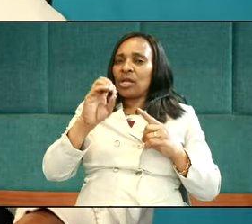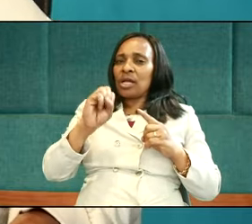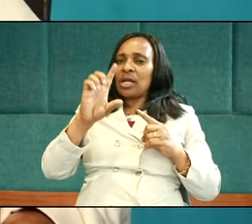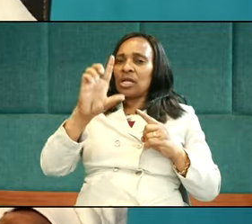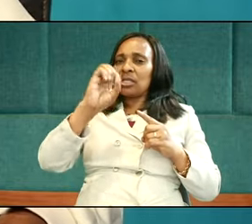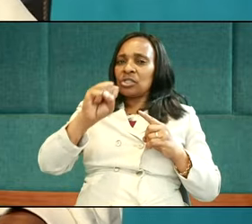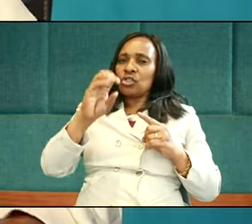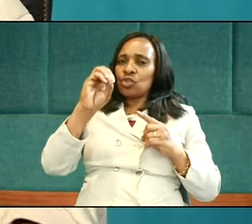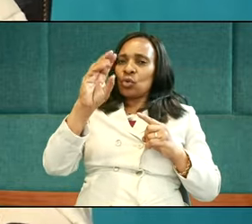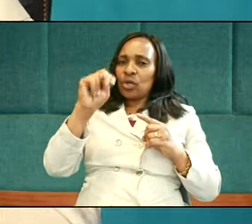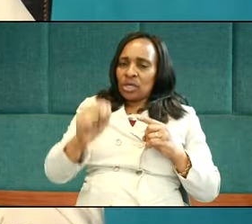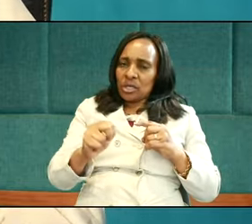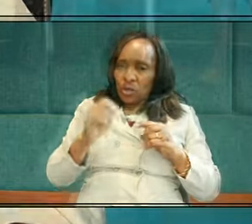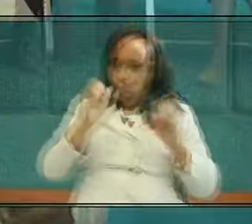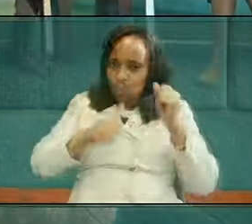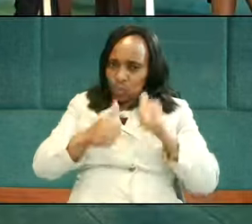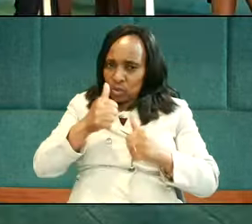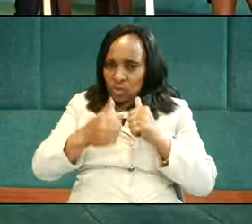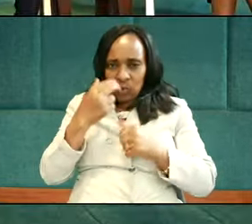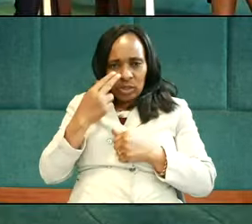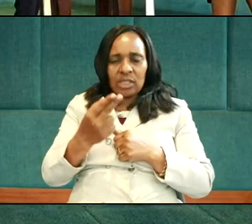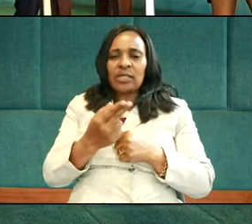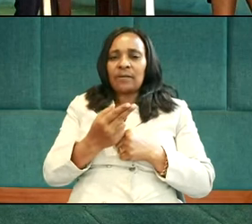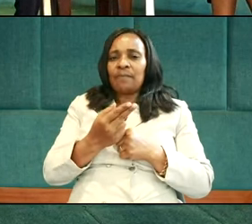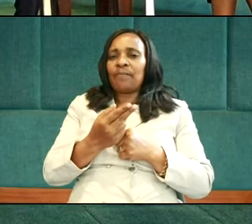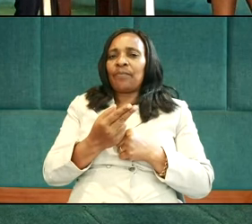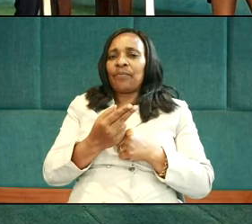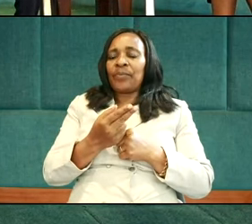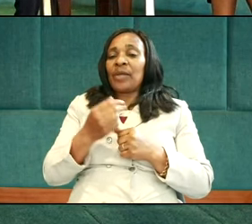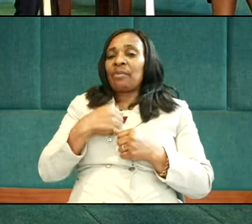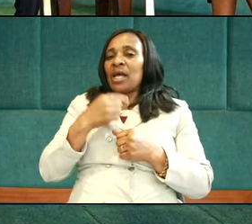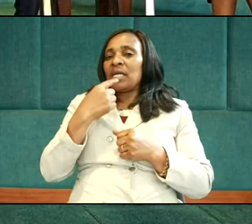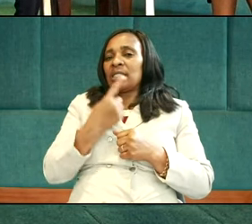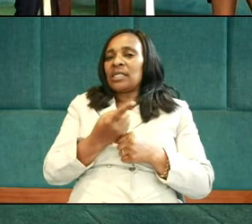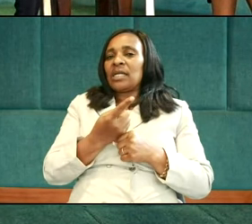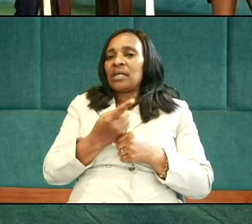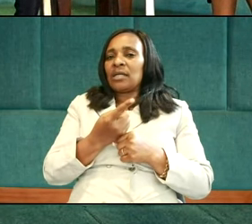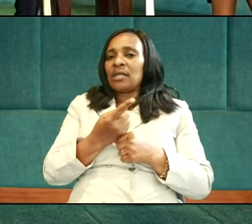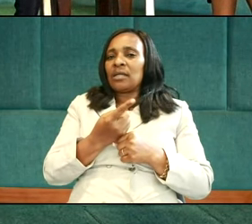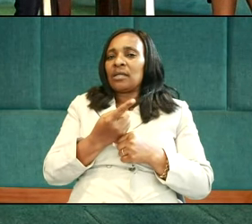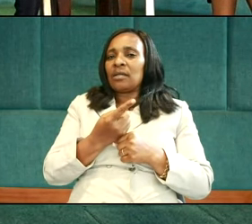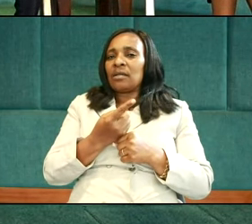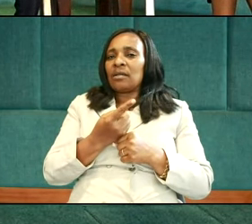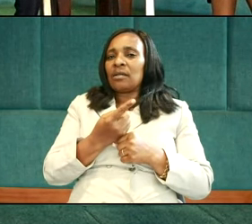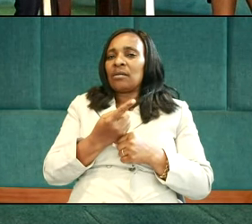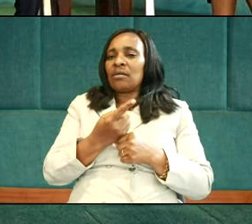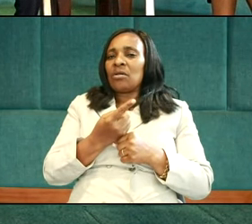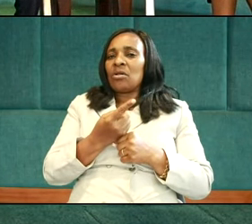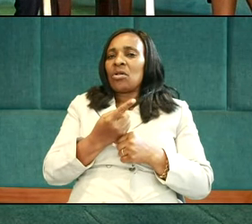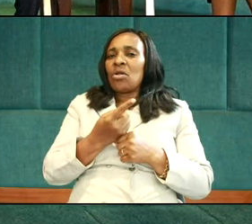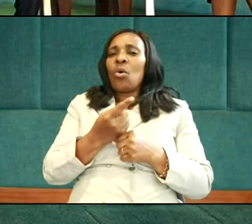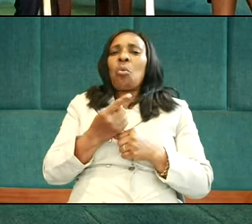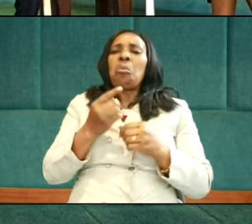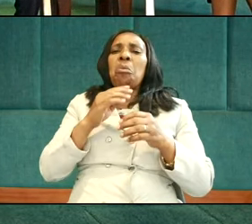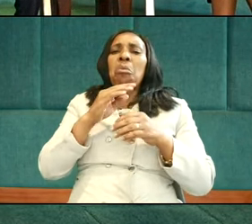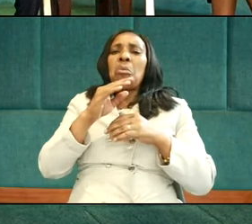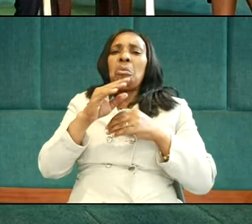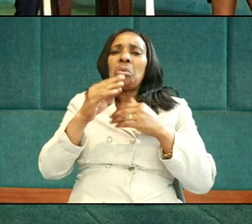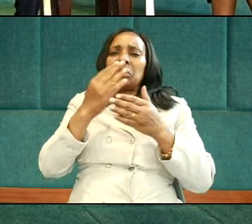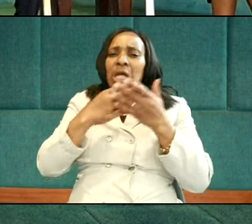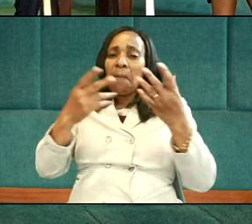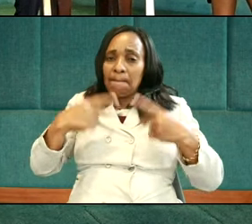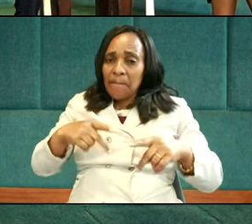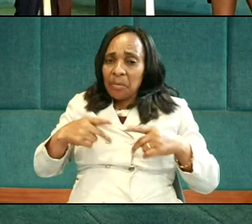one of these would you say is an idol? I would say good looks can be an idol. Some